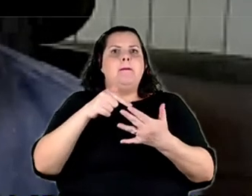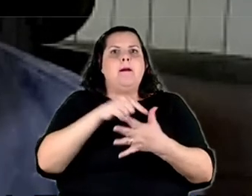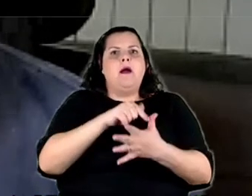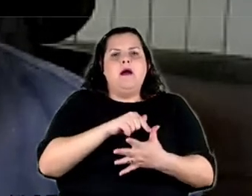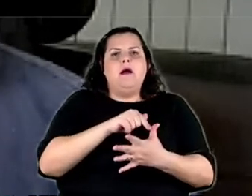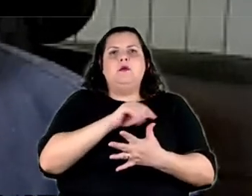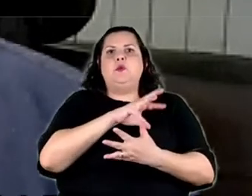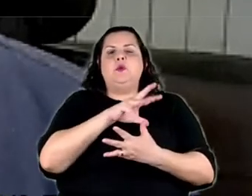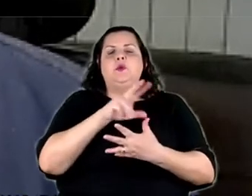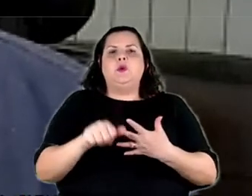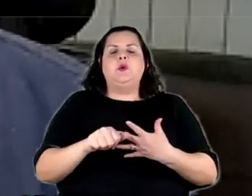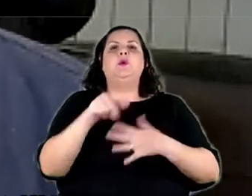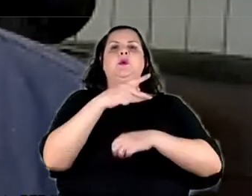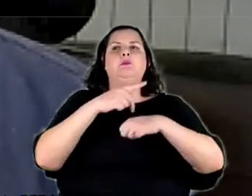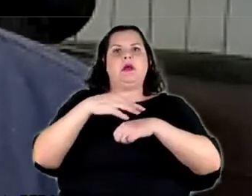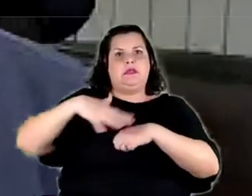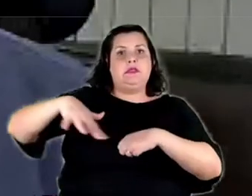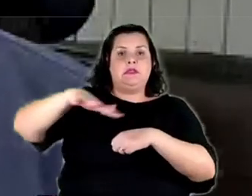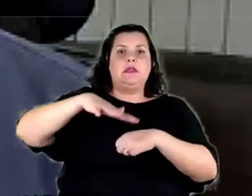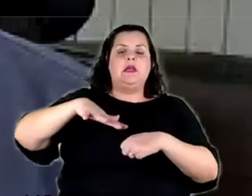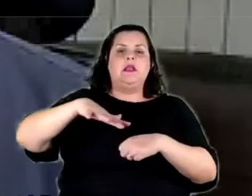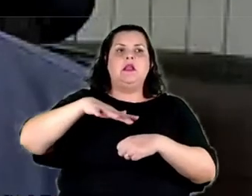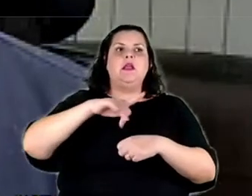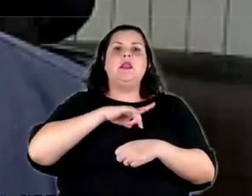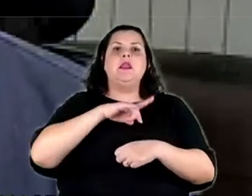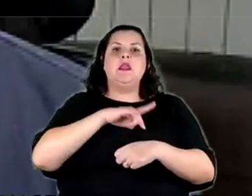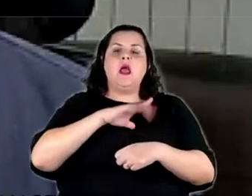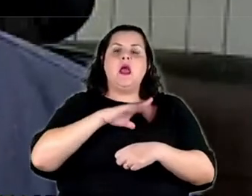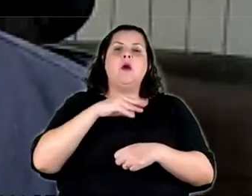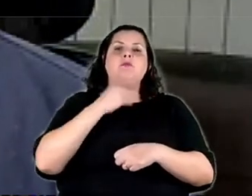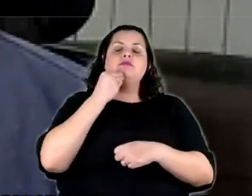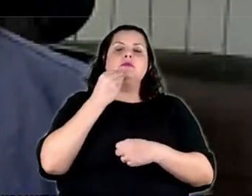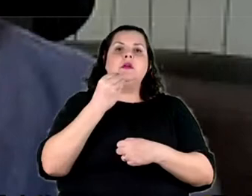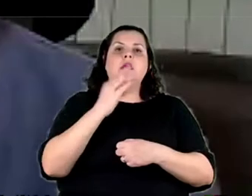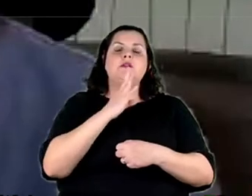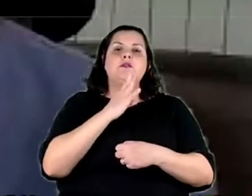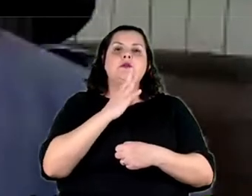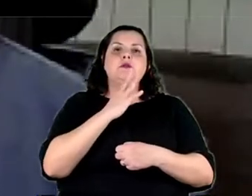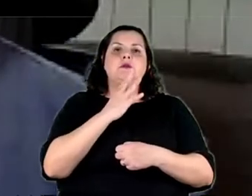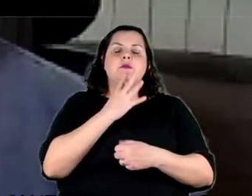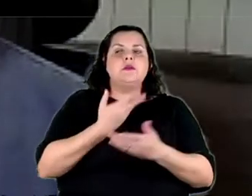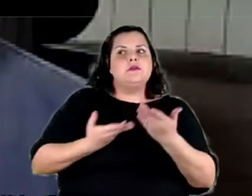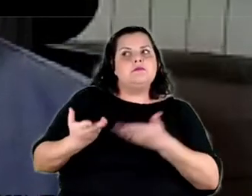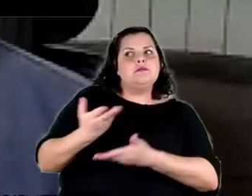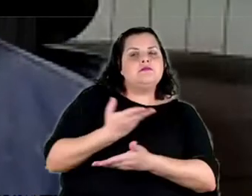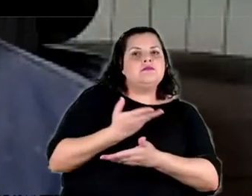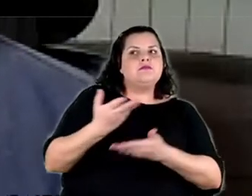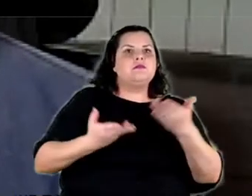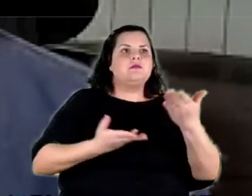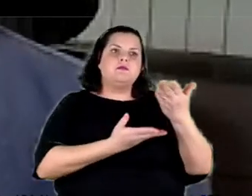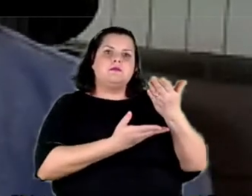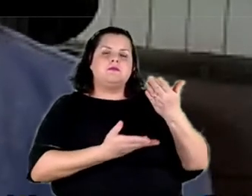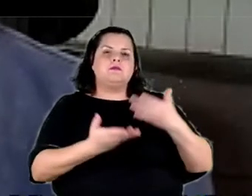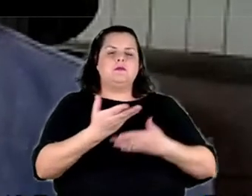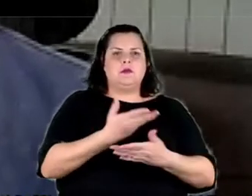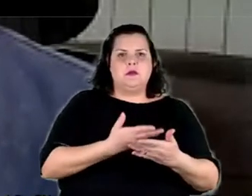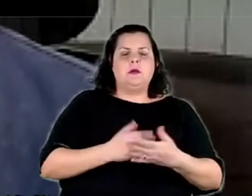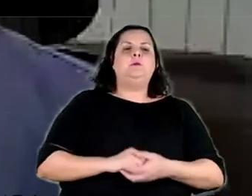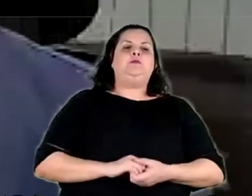of danger. But the conflict that I grew up with, the